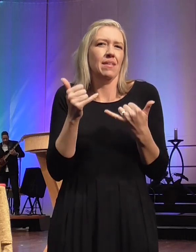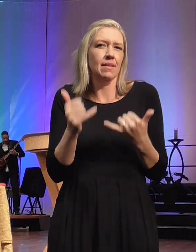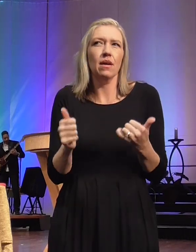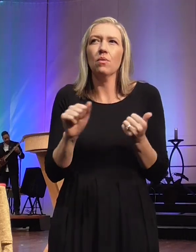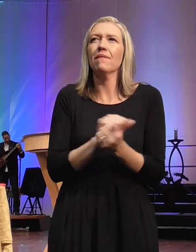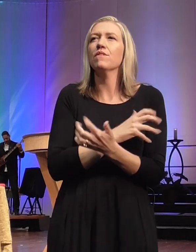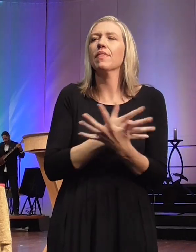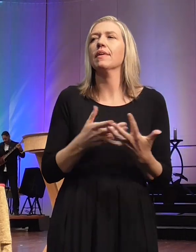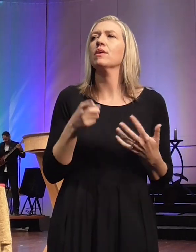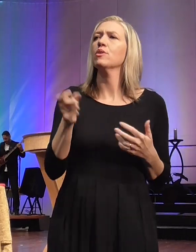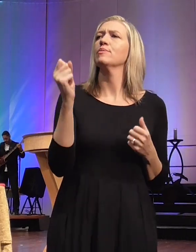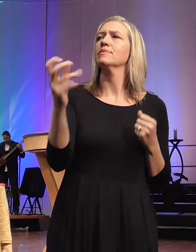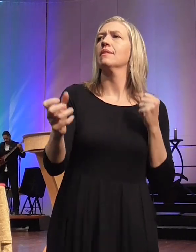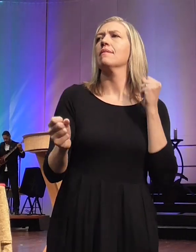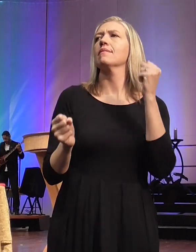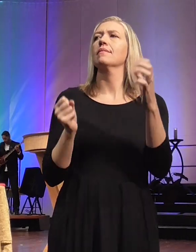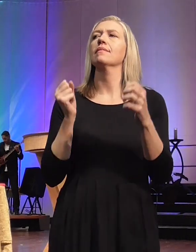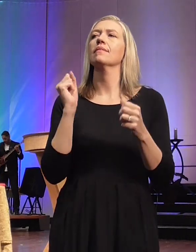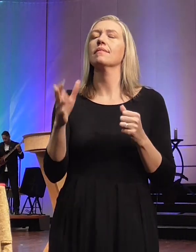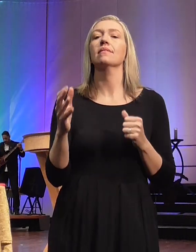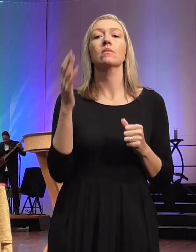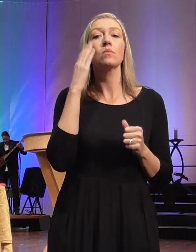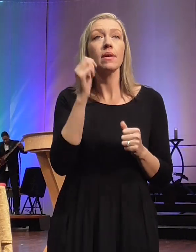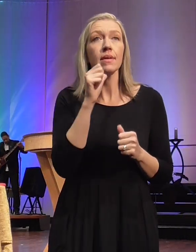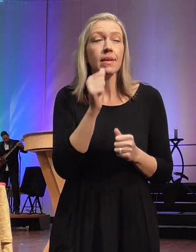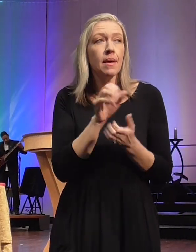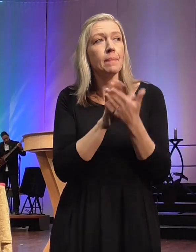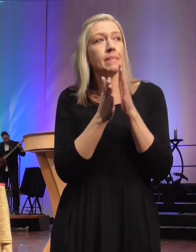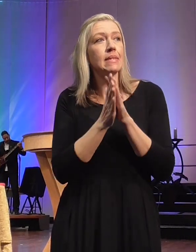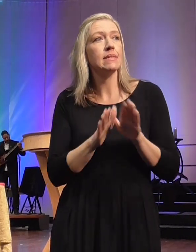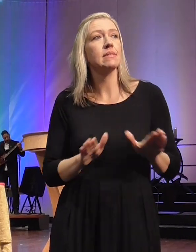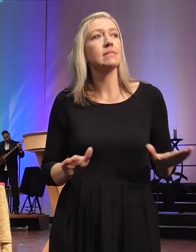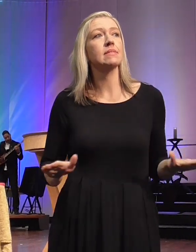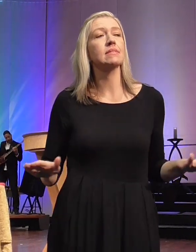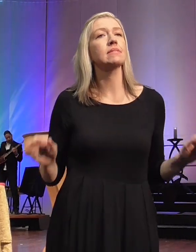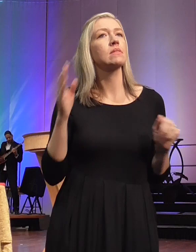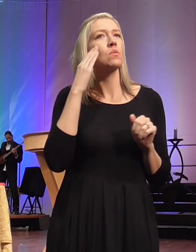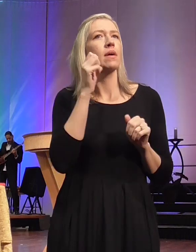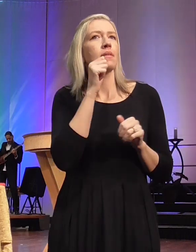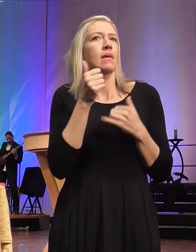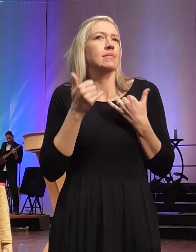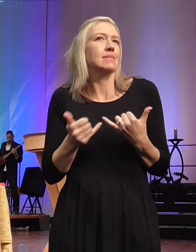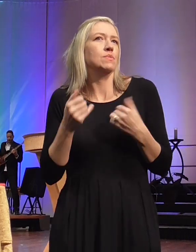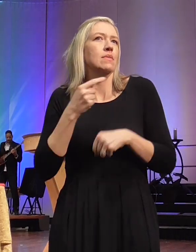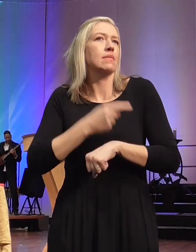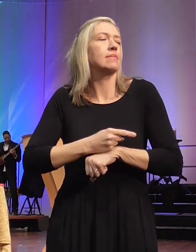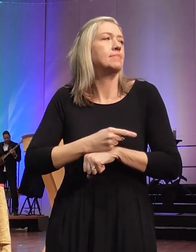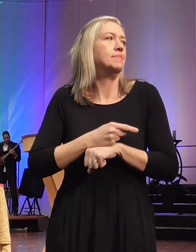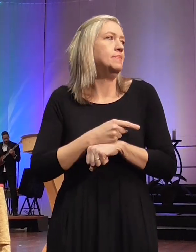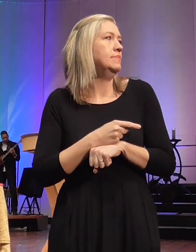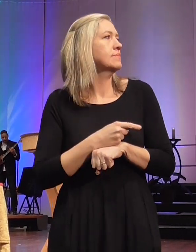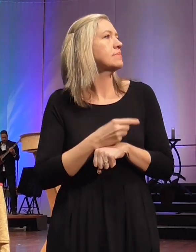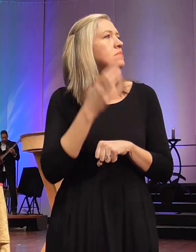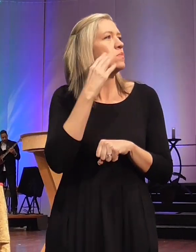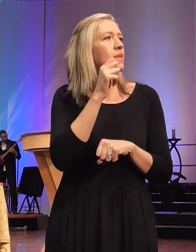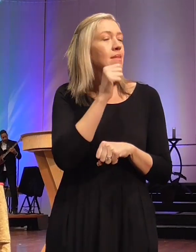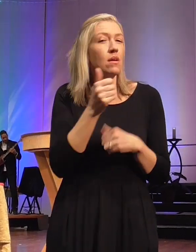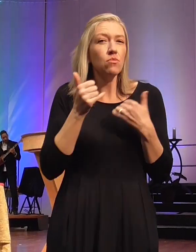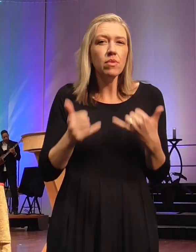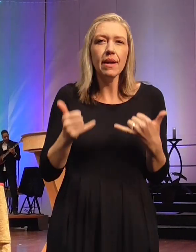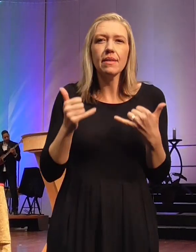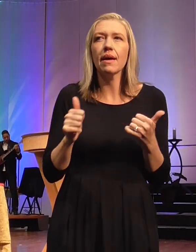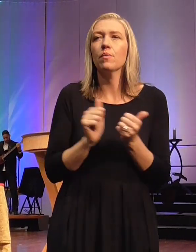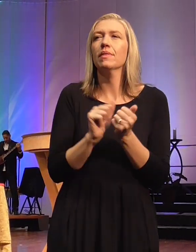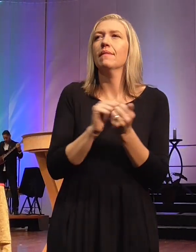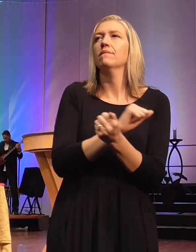now with everything you say? Why not peace? Why not today? Why not